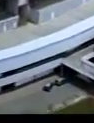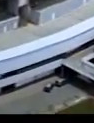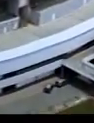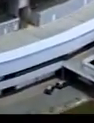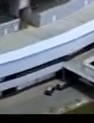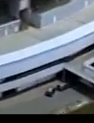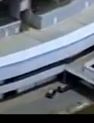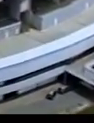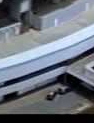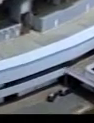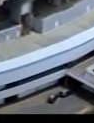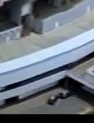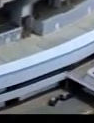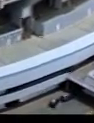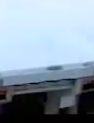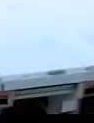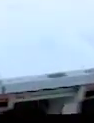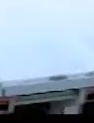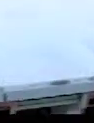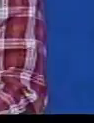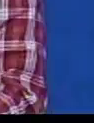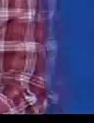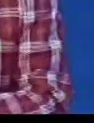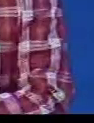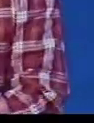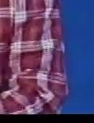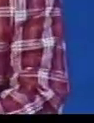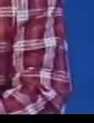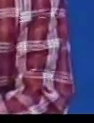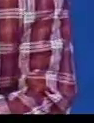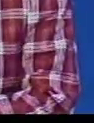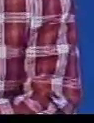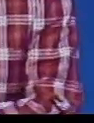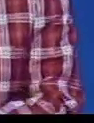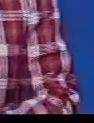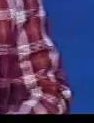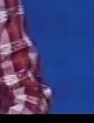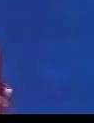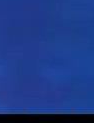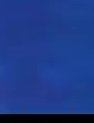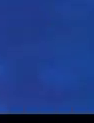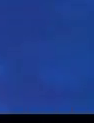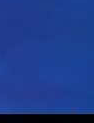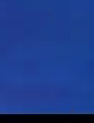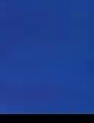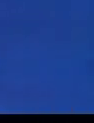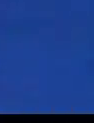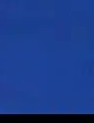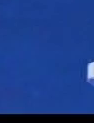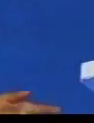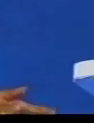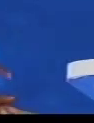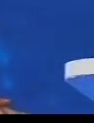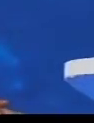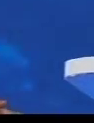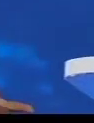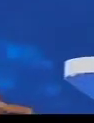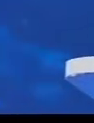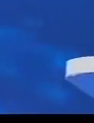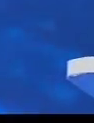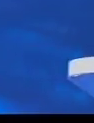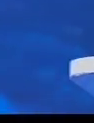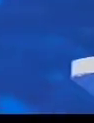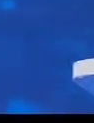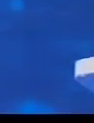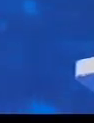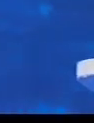Moshood Abiola National Stadium, FCT Abuja. Pastor Dr. W.F. Kumuyi will be revealing tested and proven secrets to